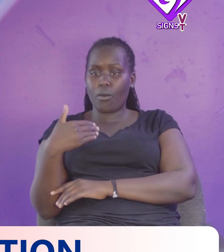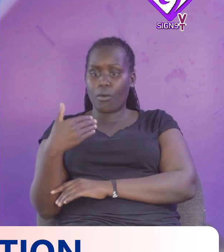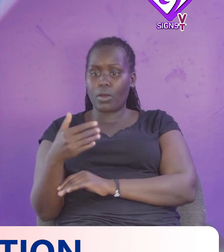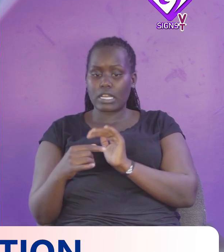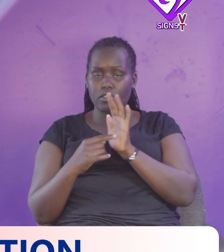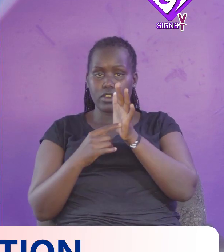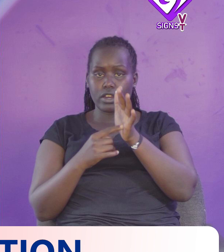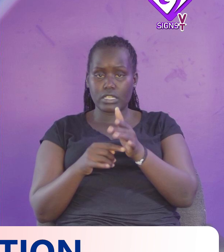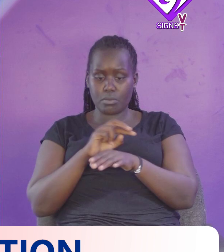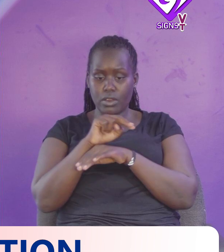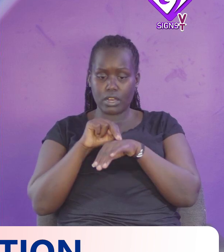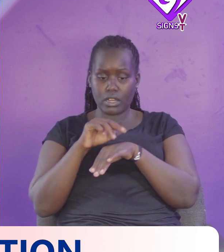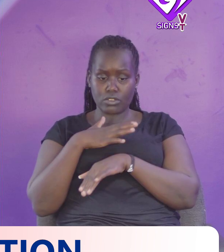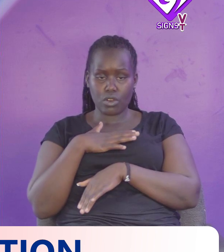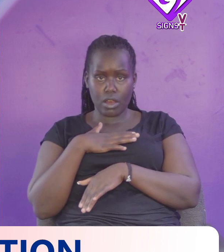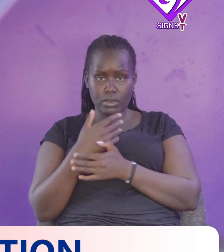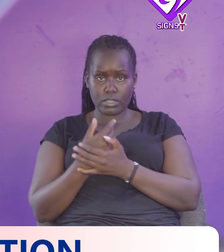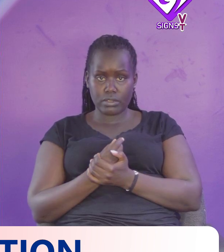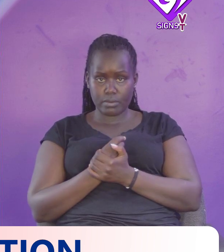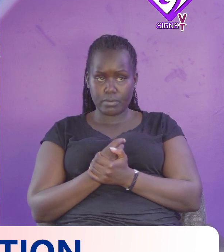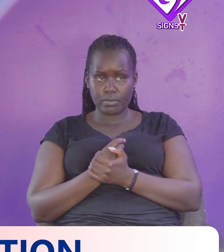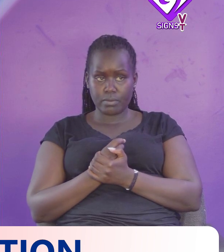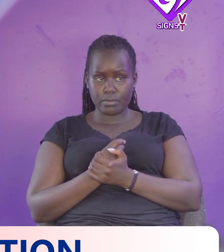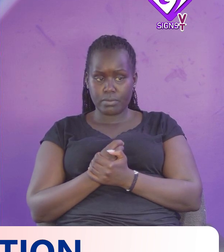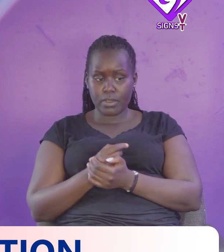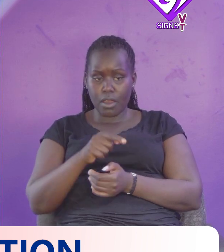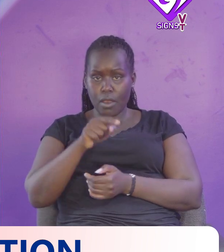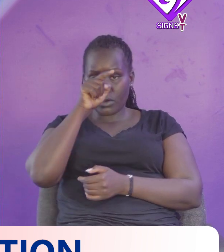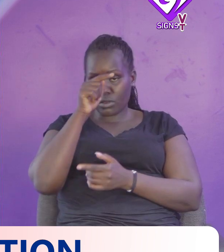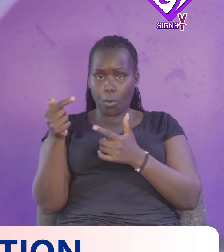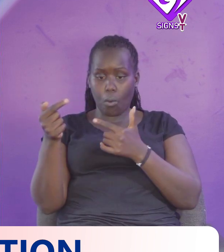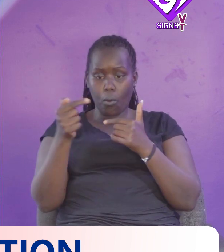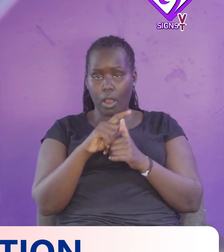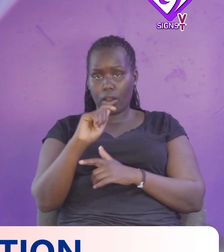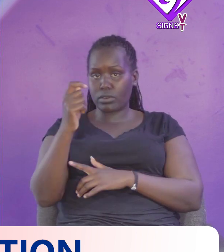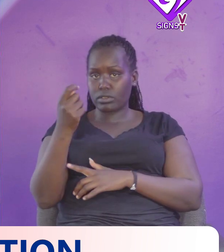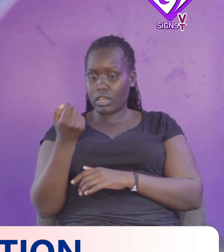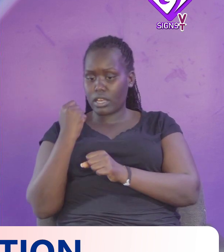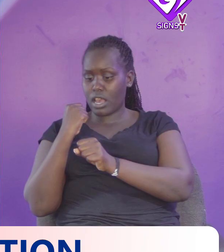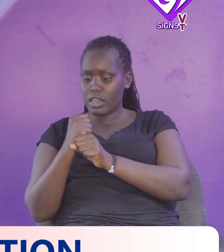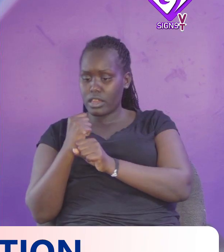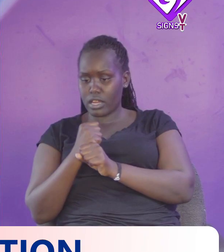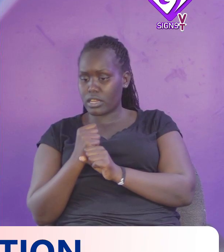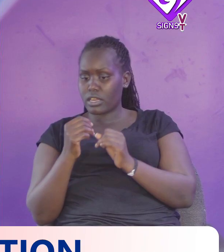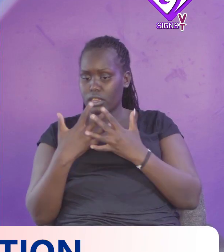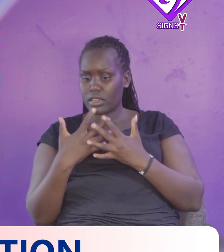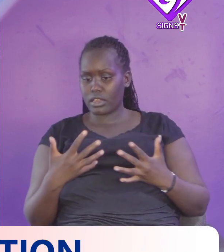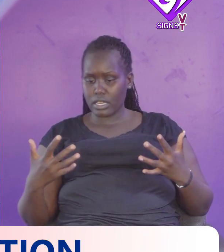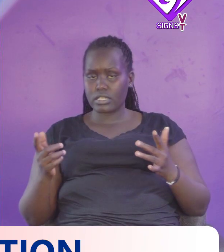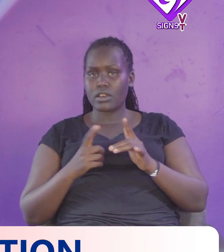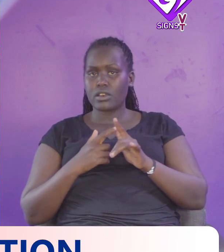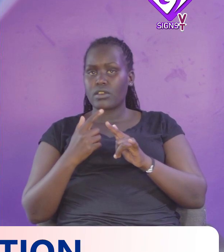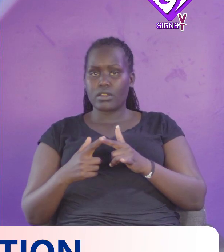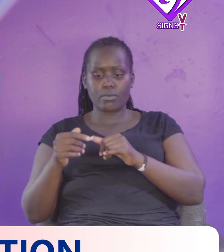for our nation. Okay. Wazungu walikuja Kenya, wakafanya ukarabati yote, they oppressed people all they